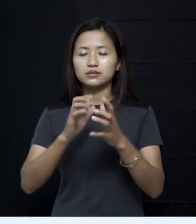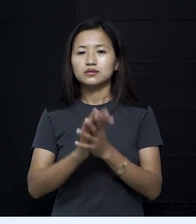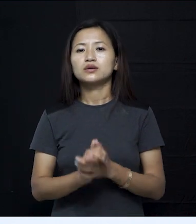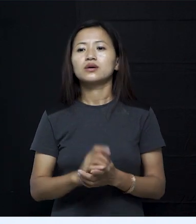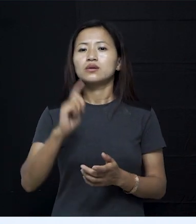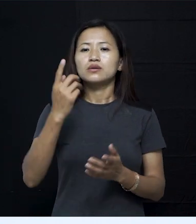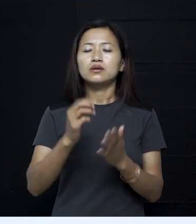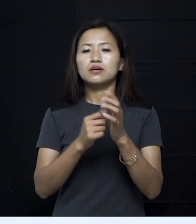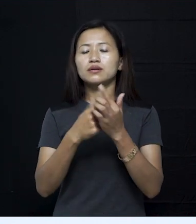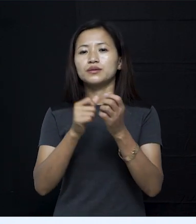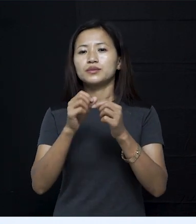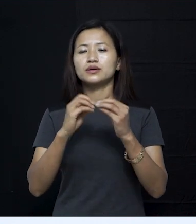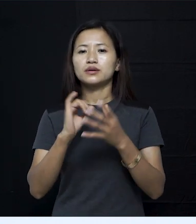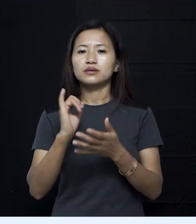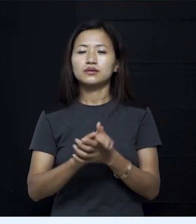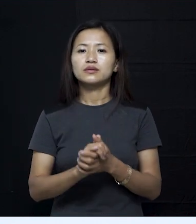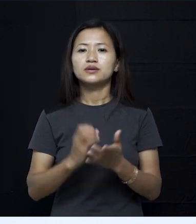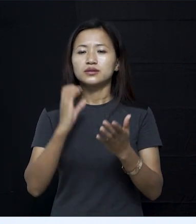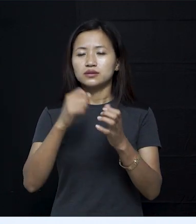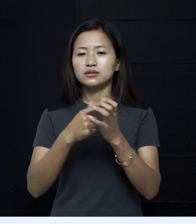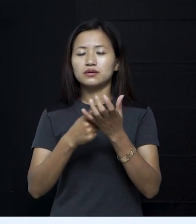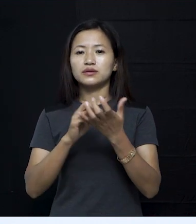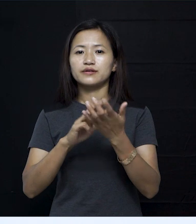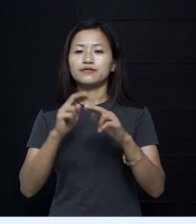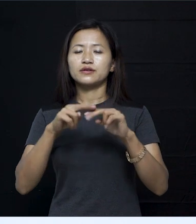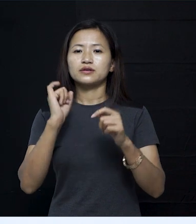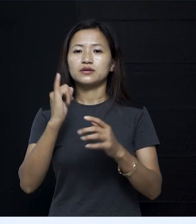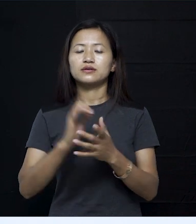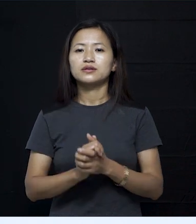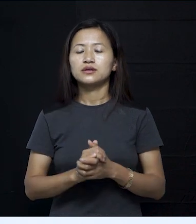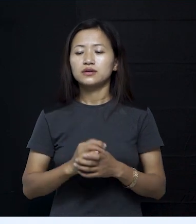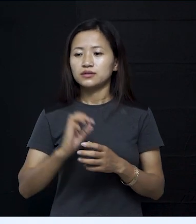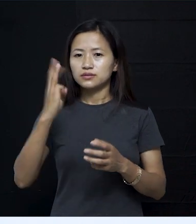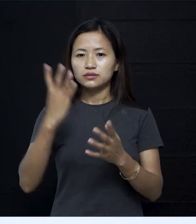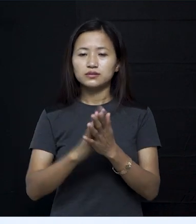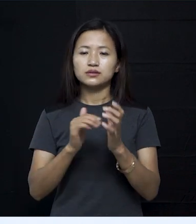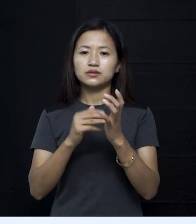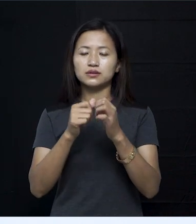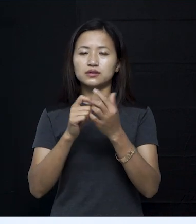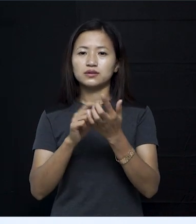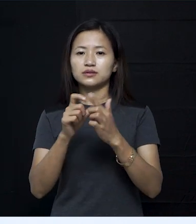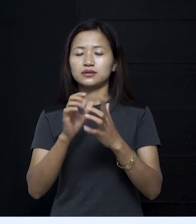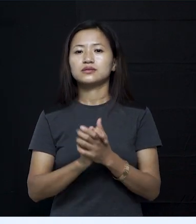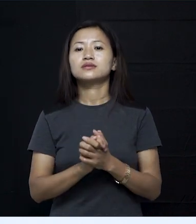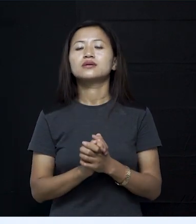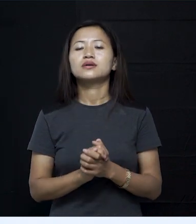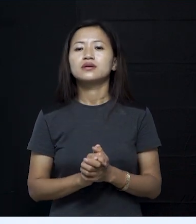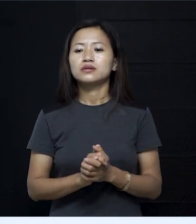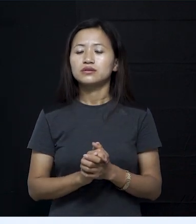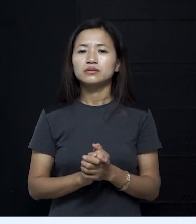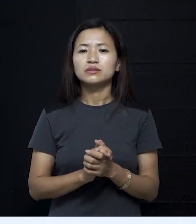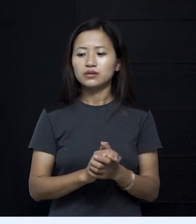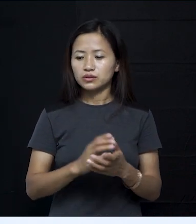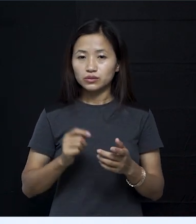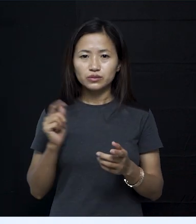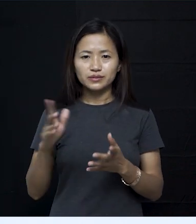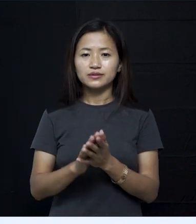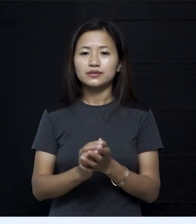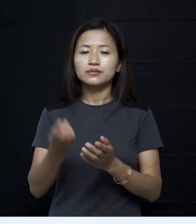So first in June, they will sow the crops and they will harvest it again in September